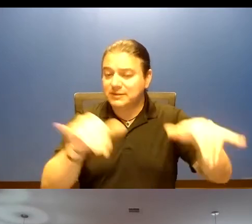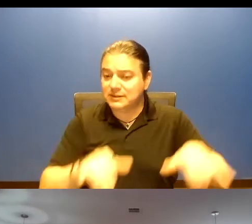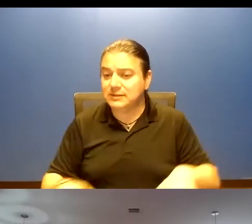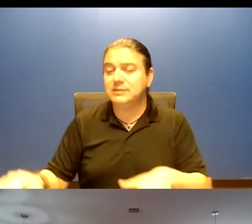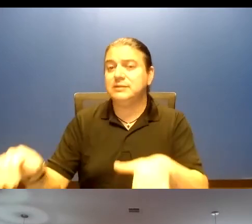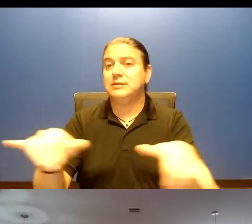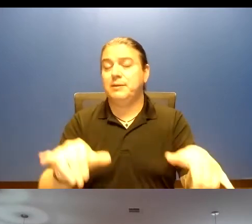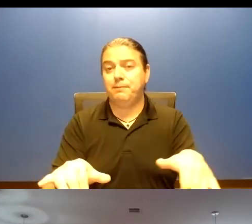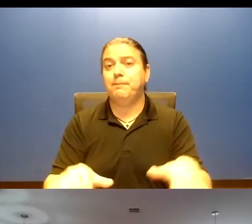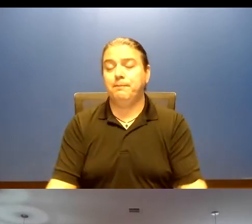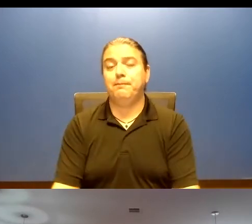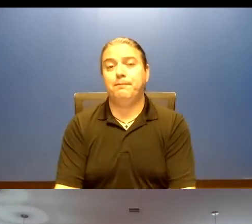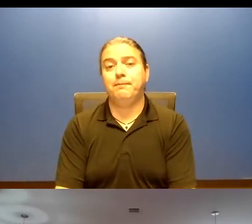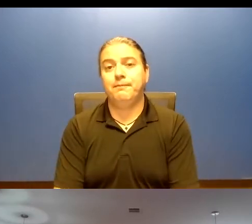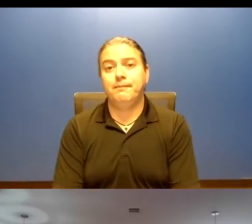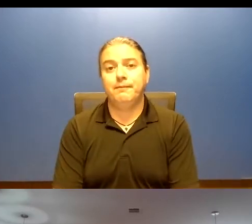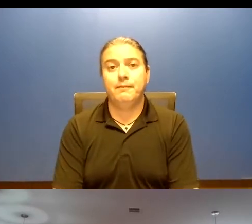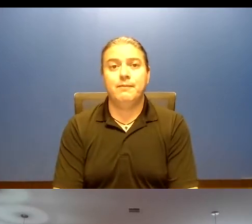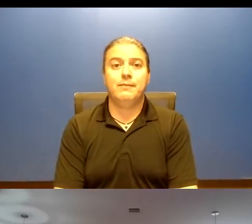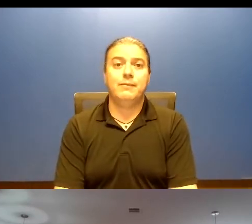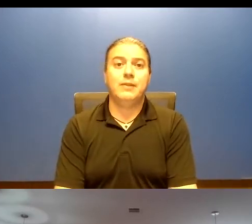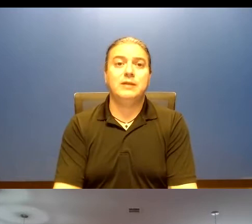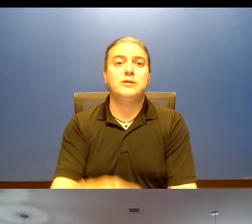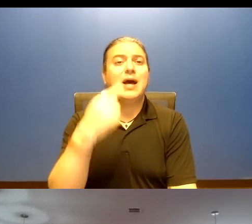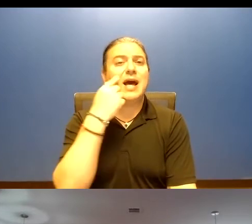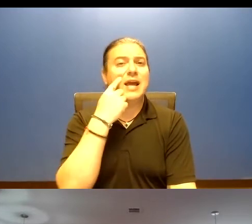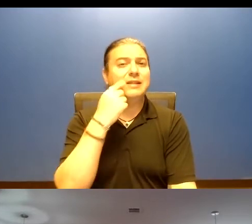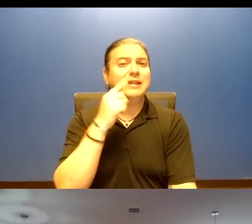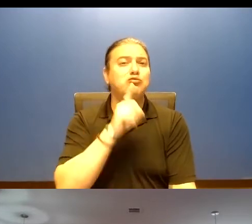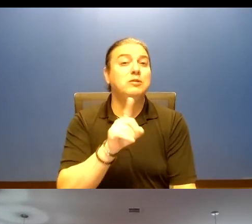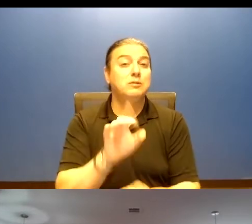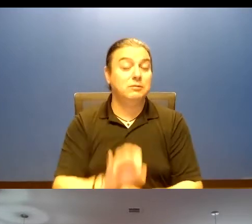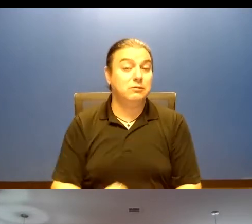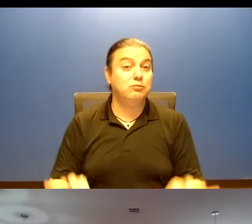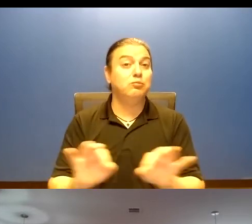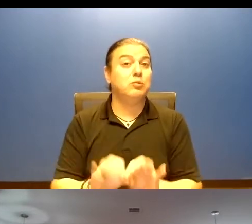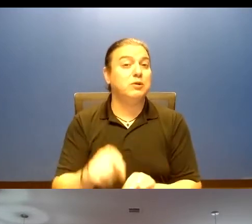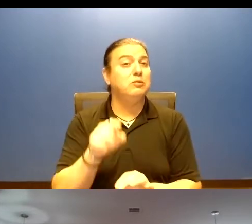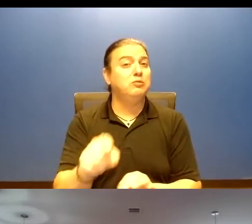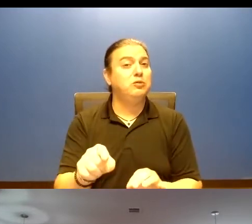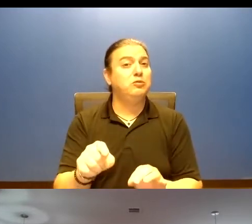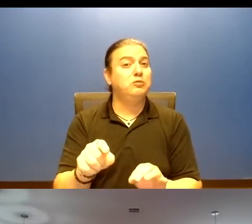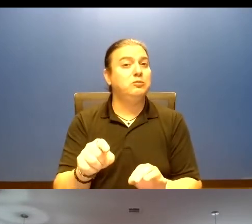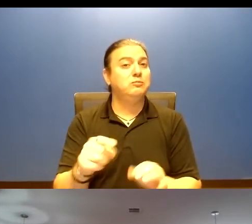to college, university. So I think it's really important that you brought that conversation to the forefront.